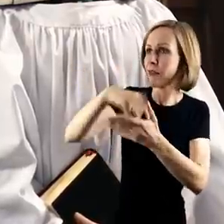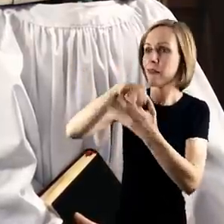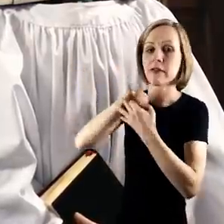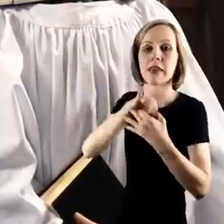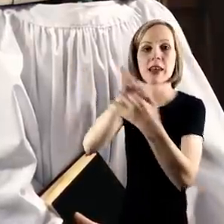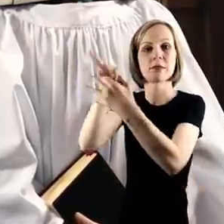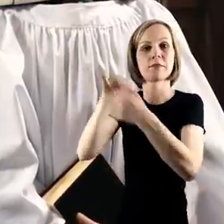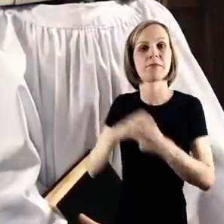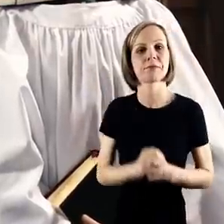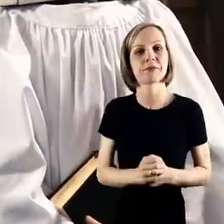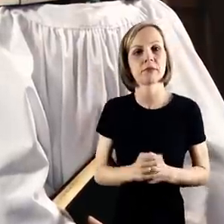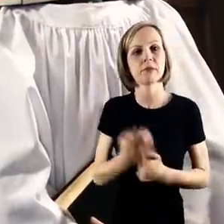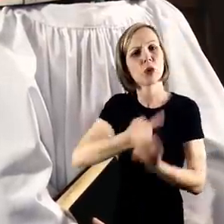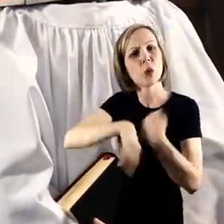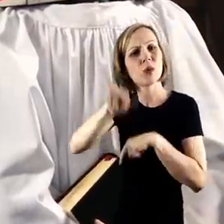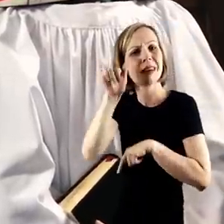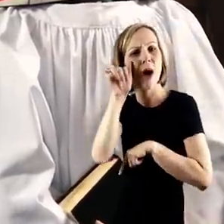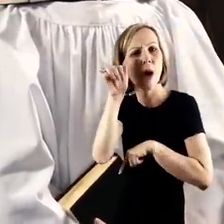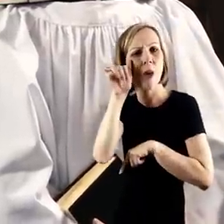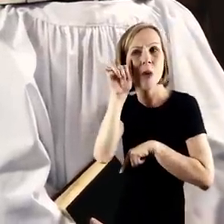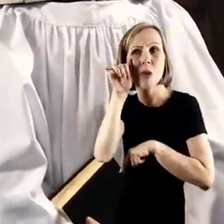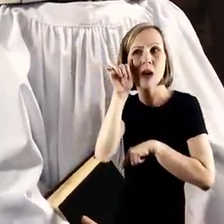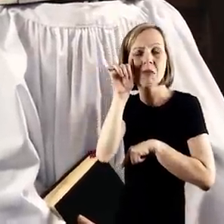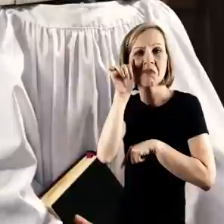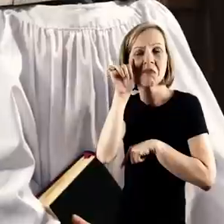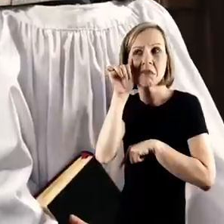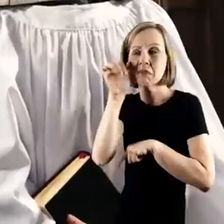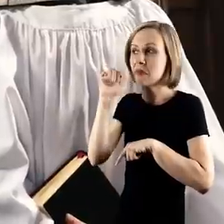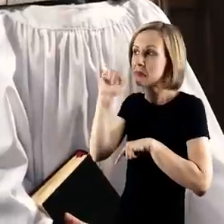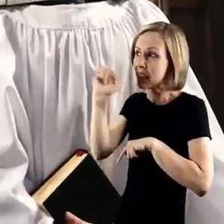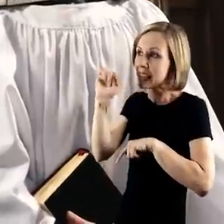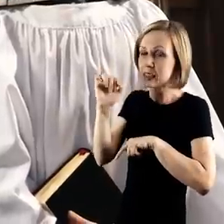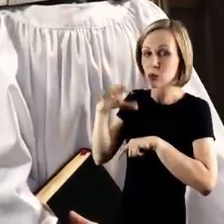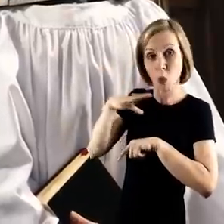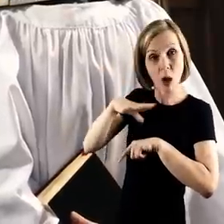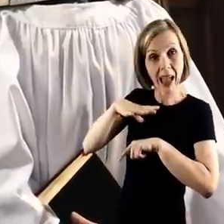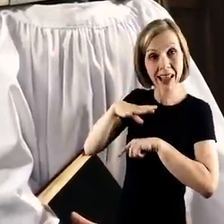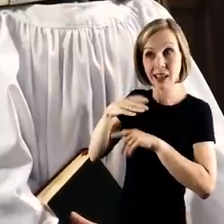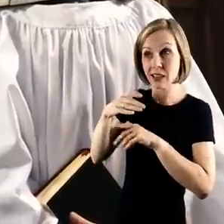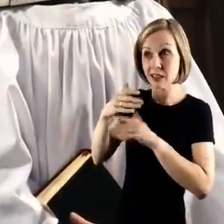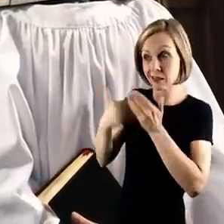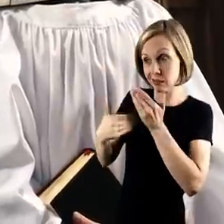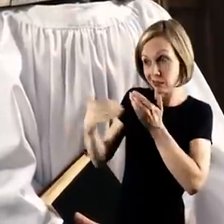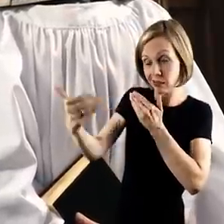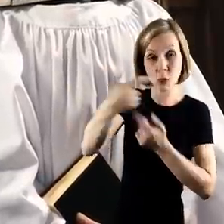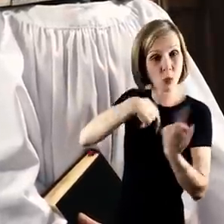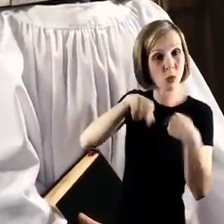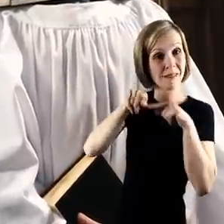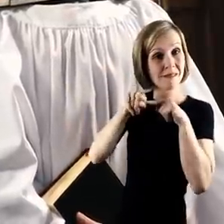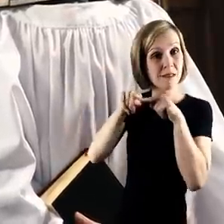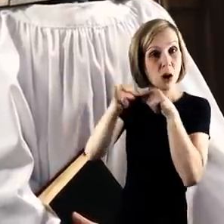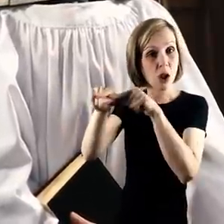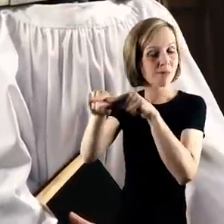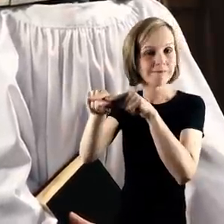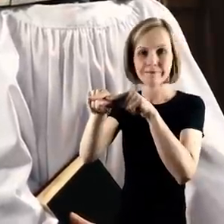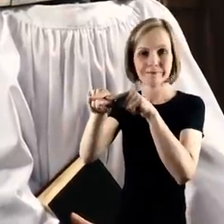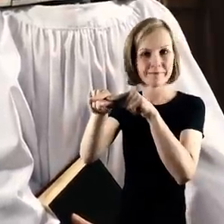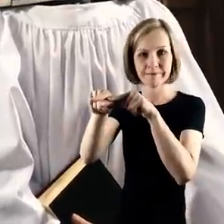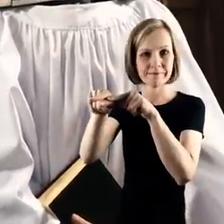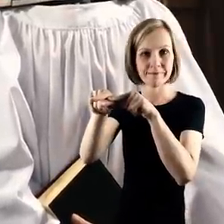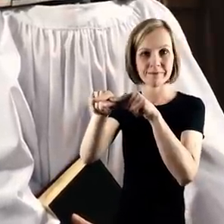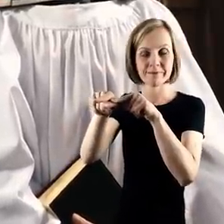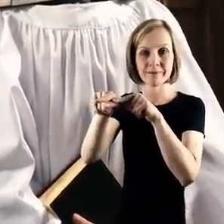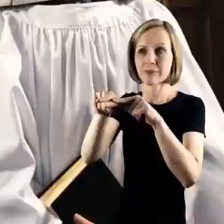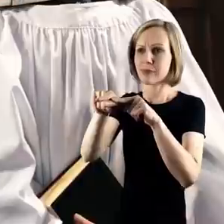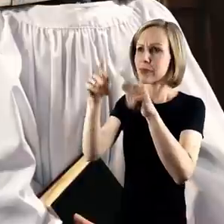We know, though, that we do not always follow the ways of God's kingdom, and we often fail to recognize Jesus Christ as